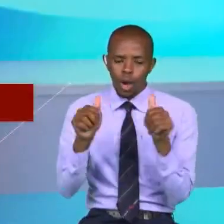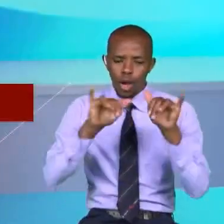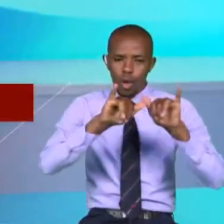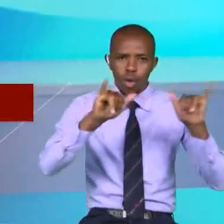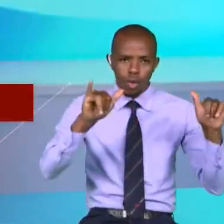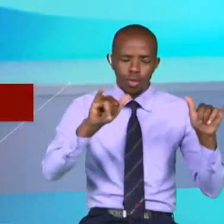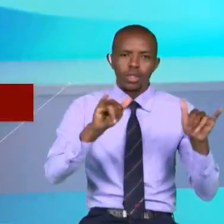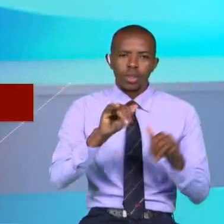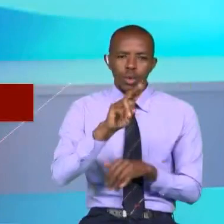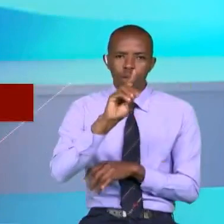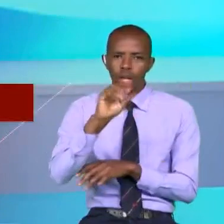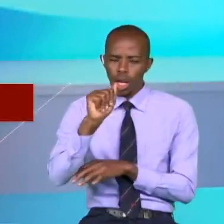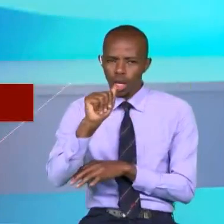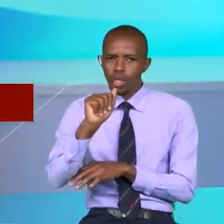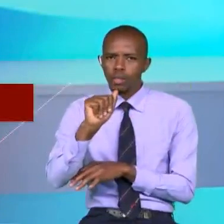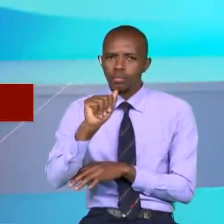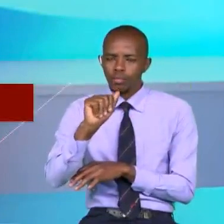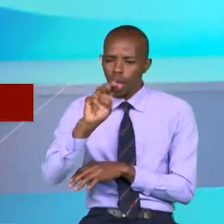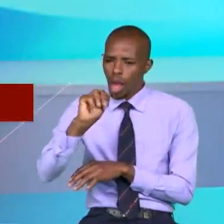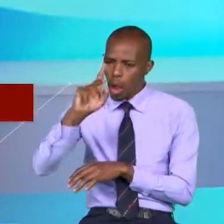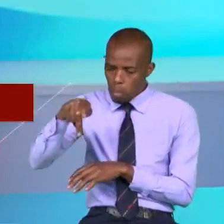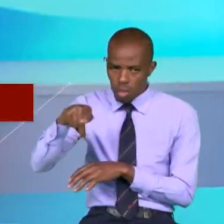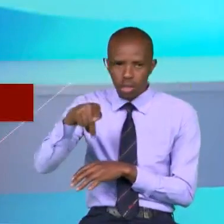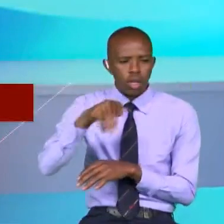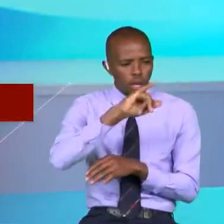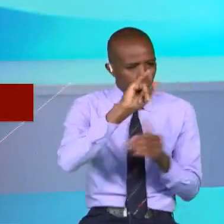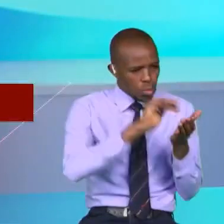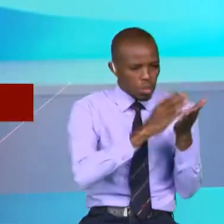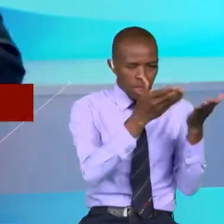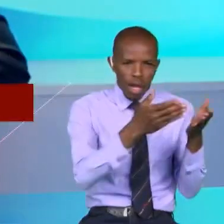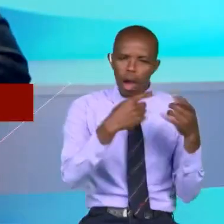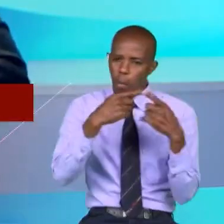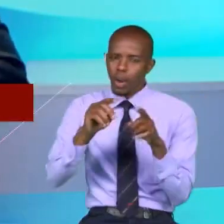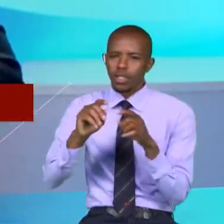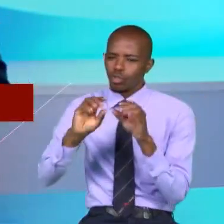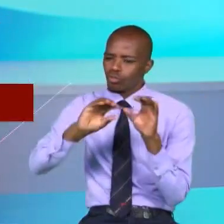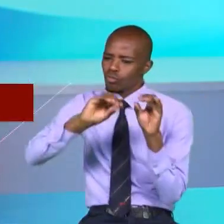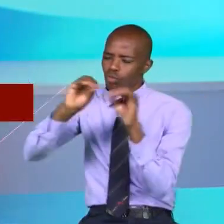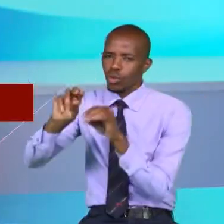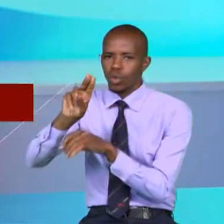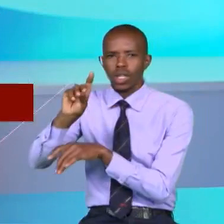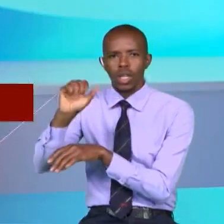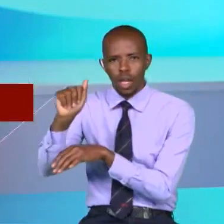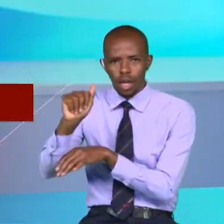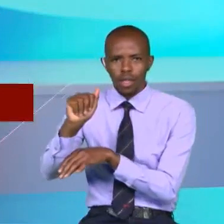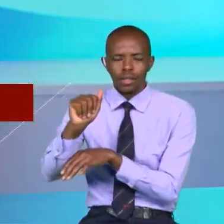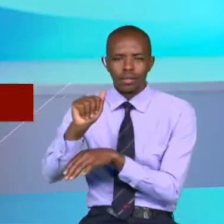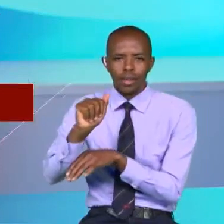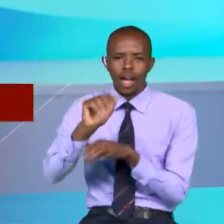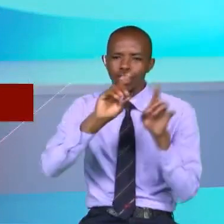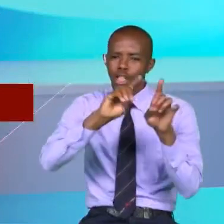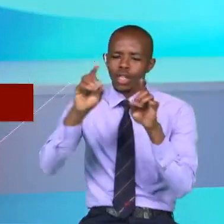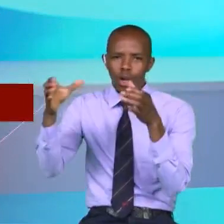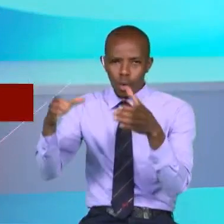are older members of parliament. Well, they are still in Jubilee. But their older member of parliament, or aka Tanga